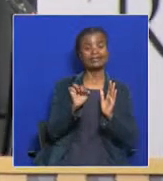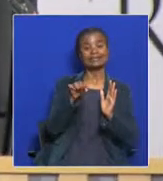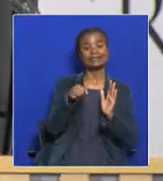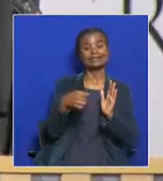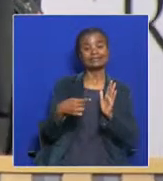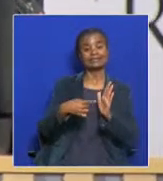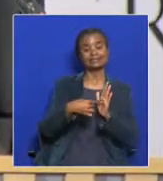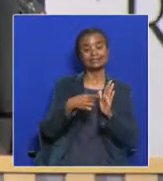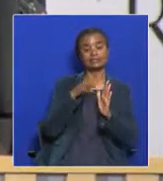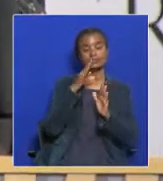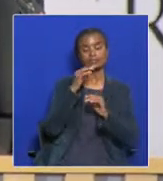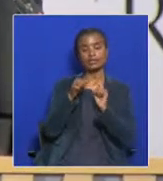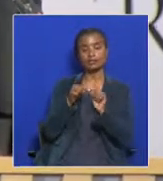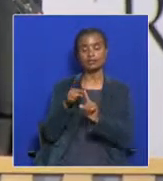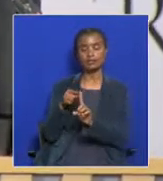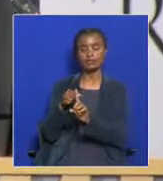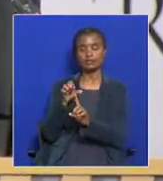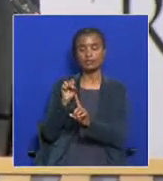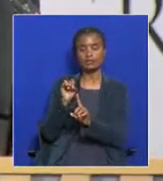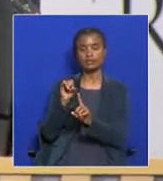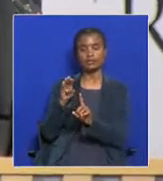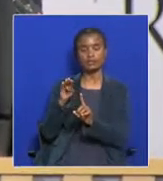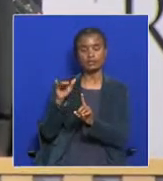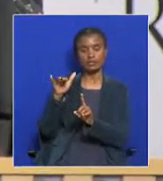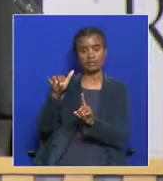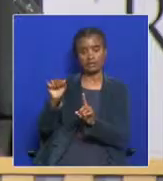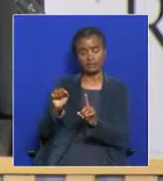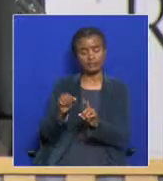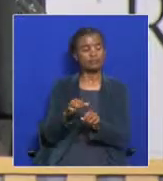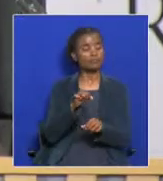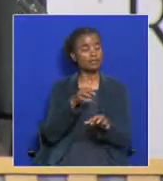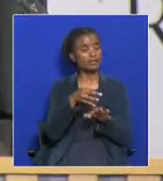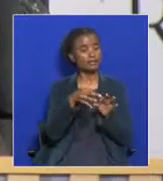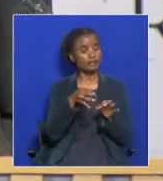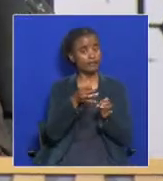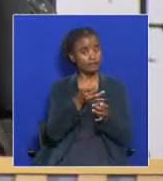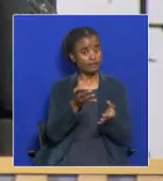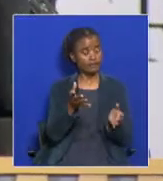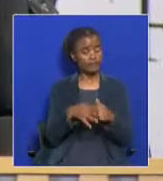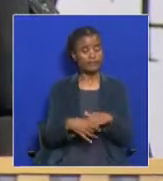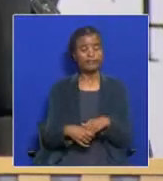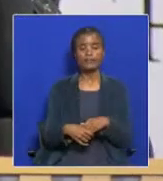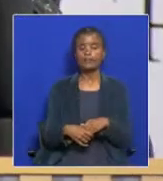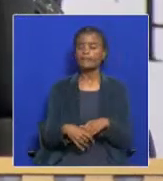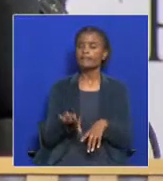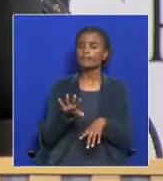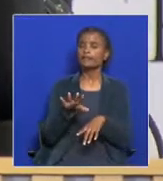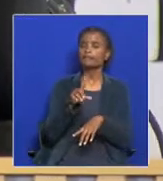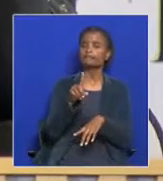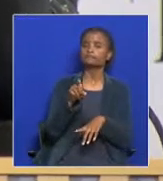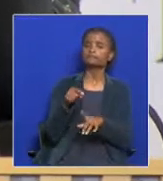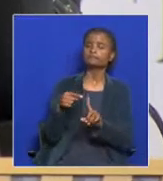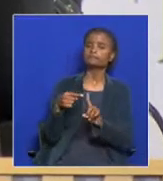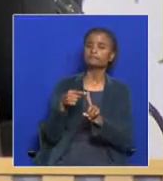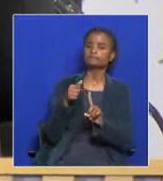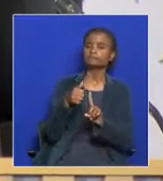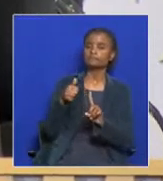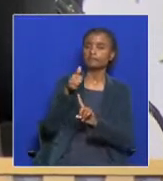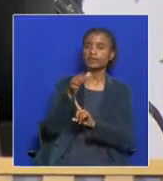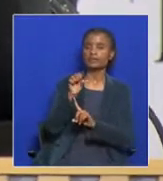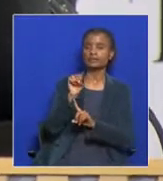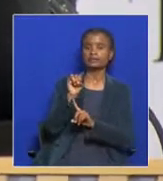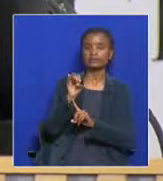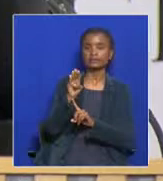Commissioner. that's a clarification he's giving. Who's Brigadier Sibia? The Brigadier Spear I know